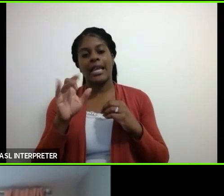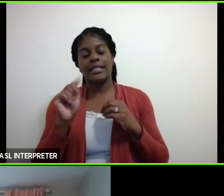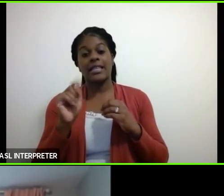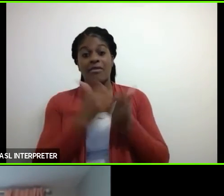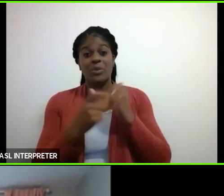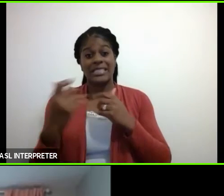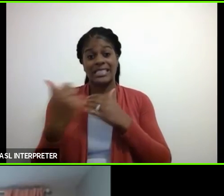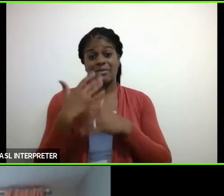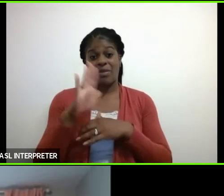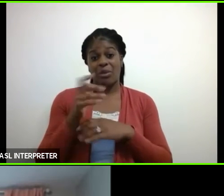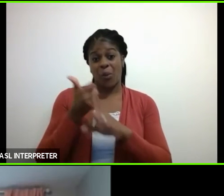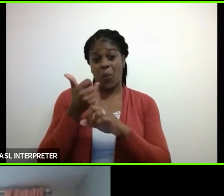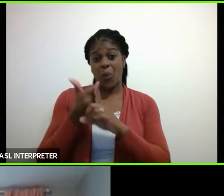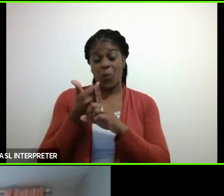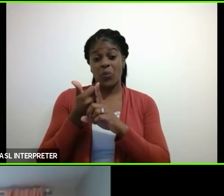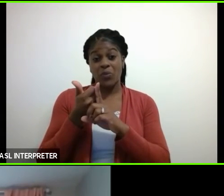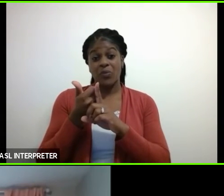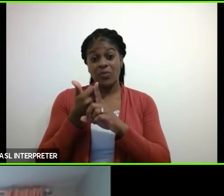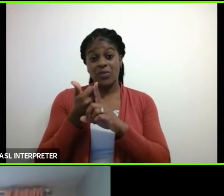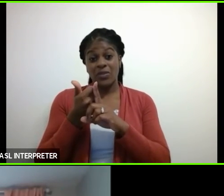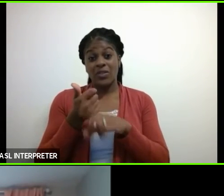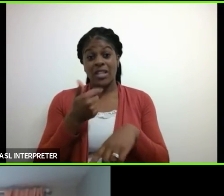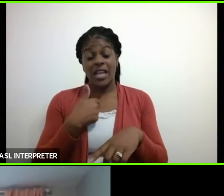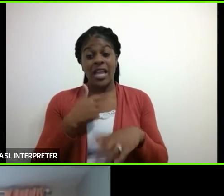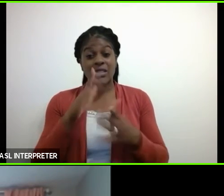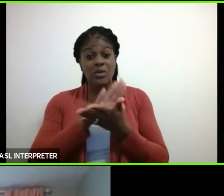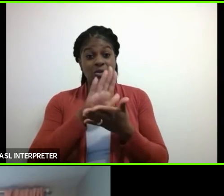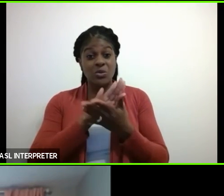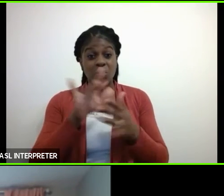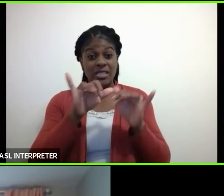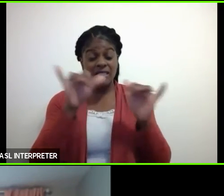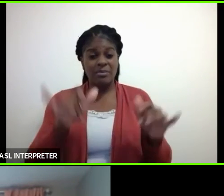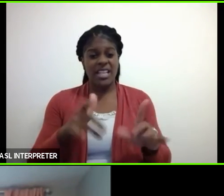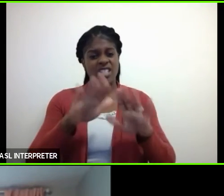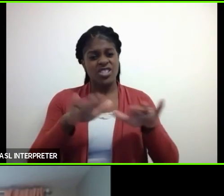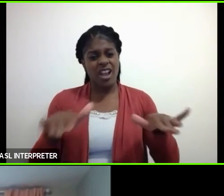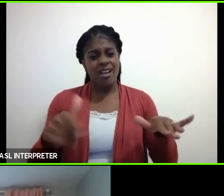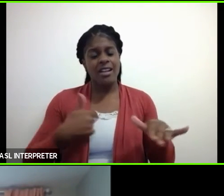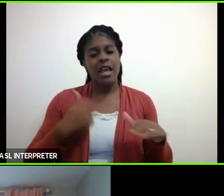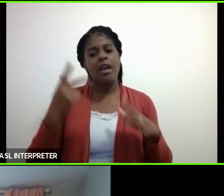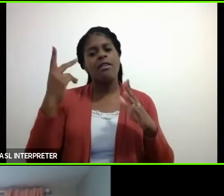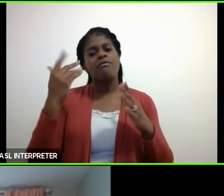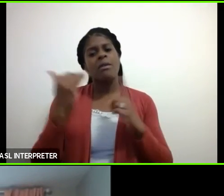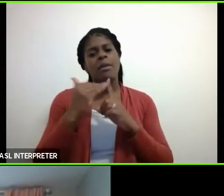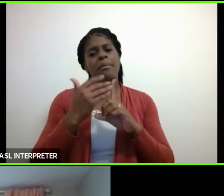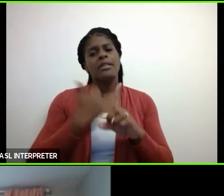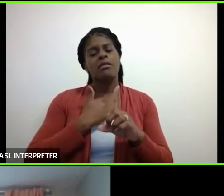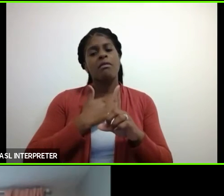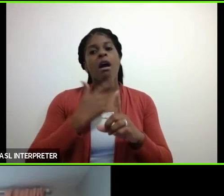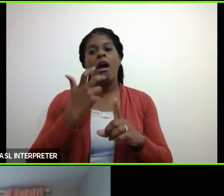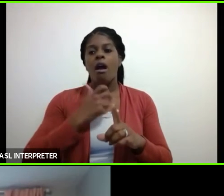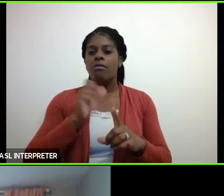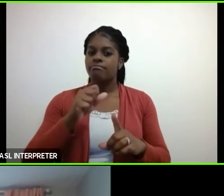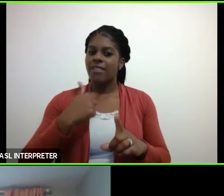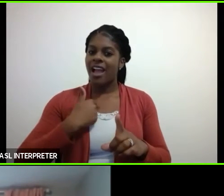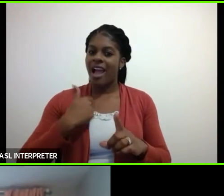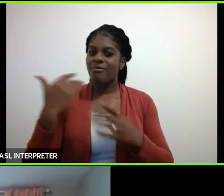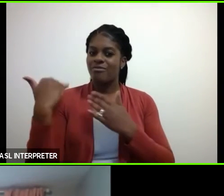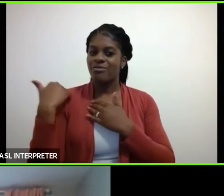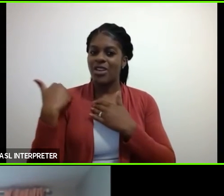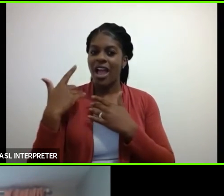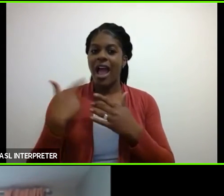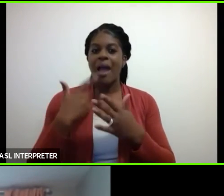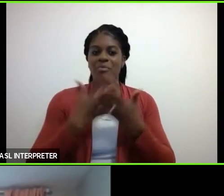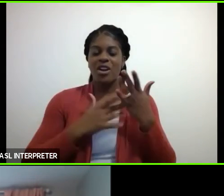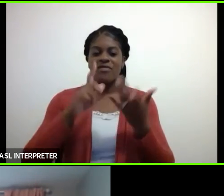McKnight into the school system as a child. And it reminded me of my responsibility to make sure that I'm a part of shifting the